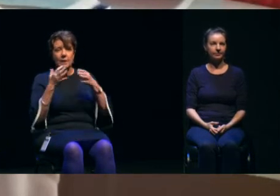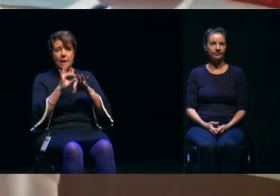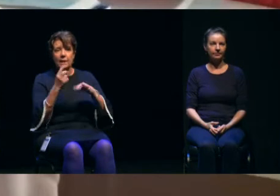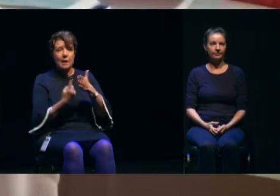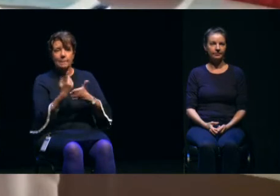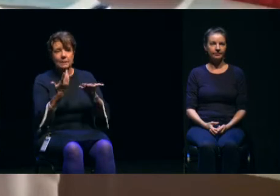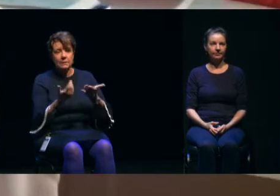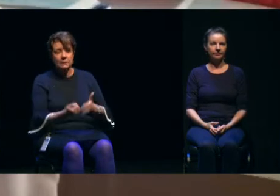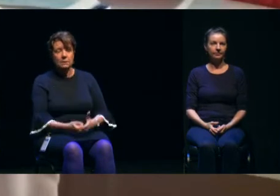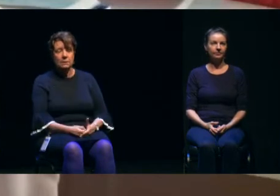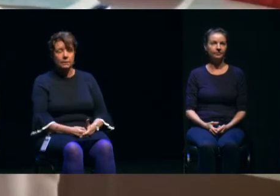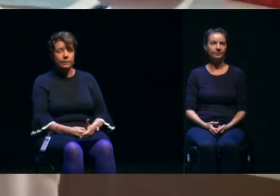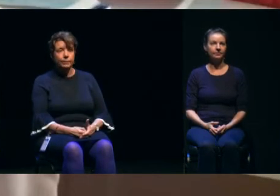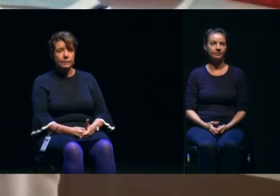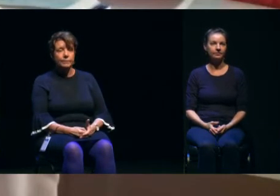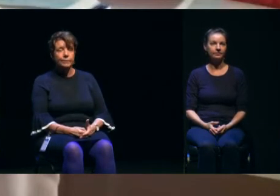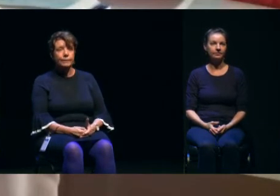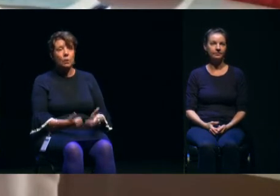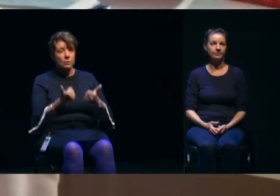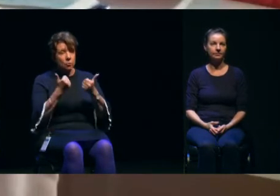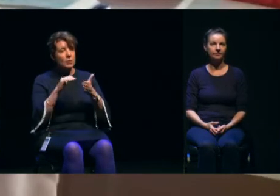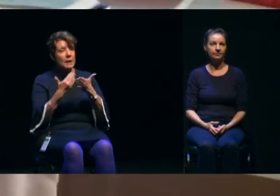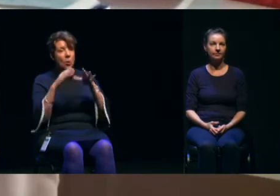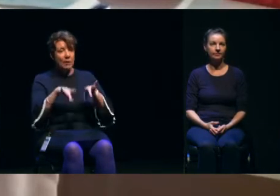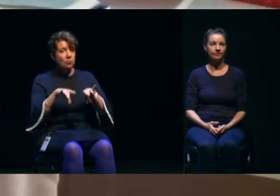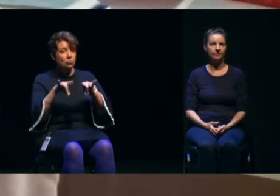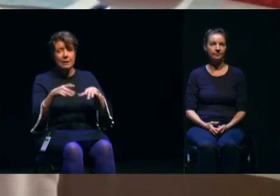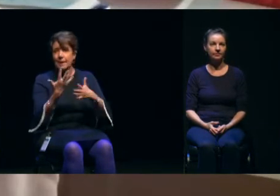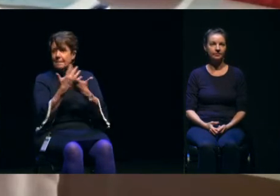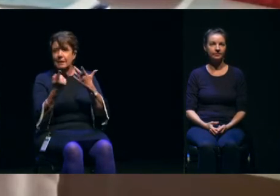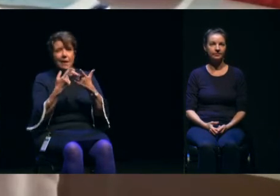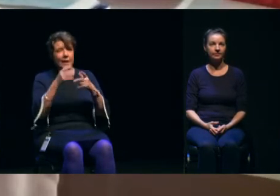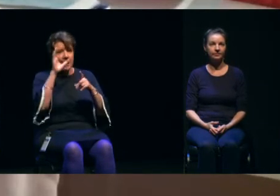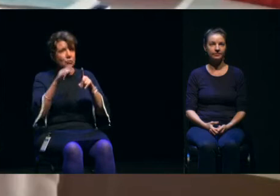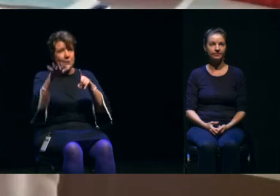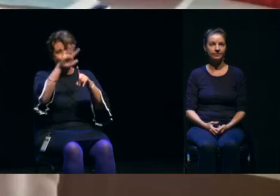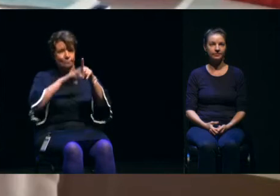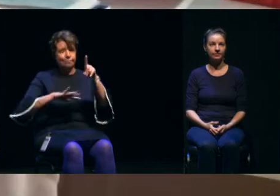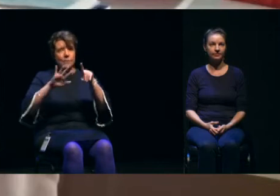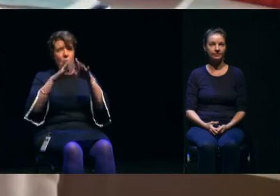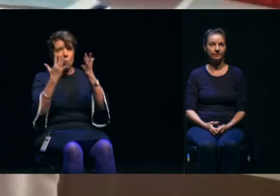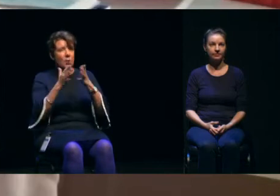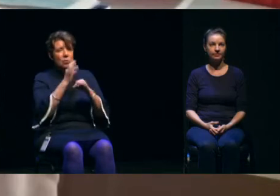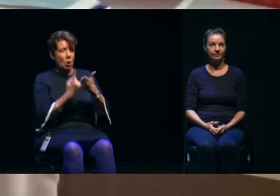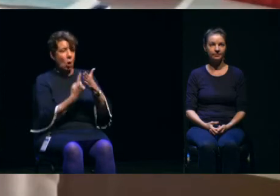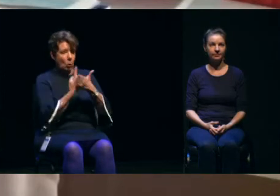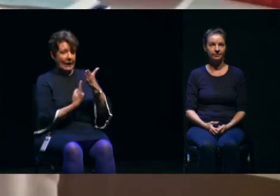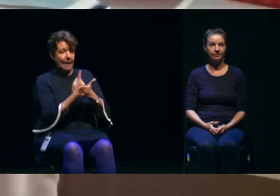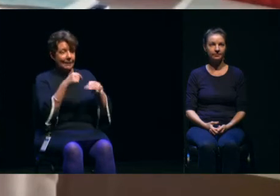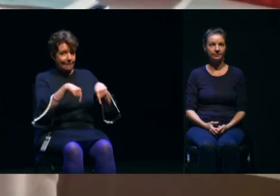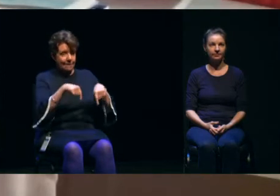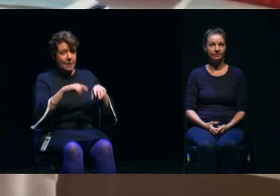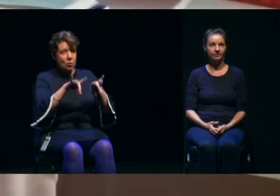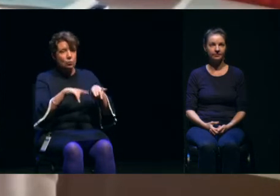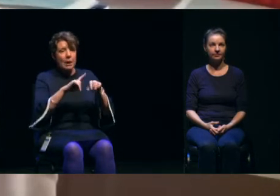happens. So it's good that now in Australia and in many other places in the world, because it's not only happening in Australia, women